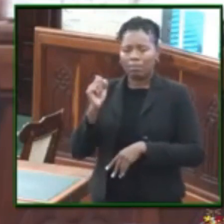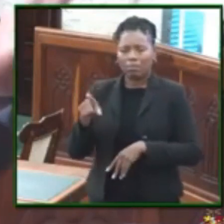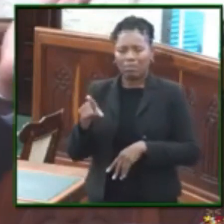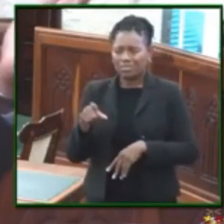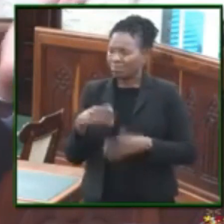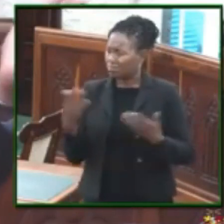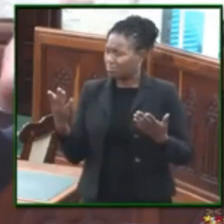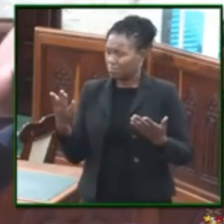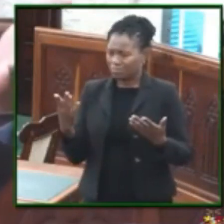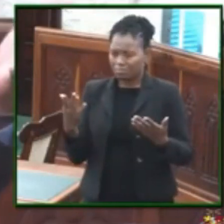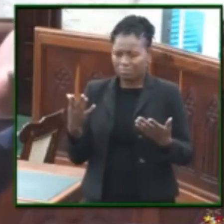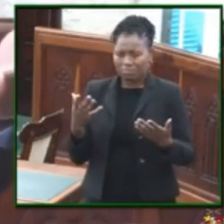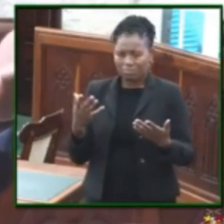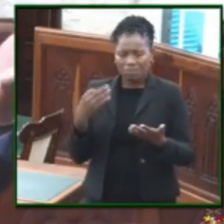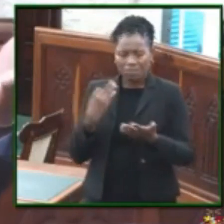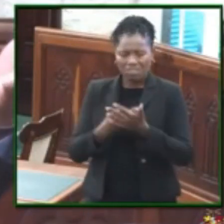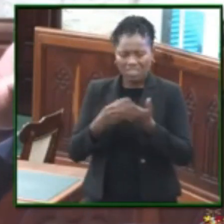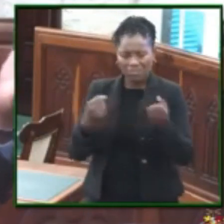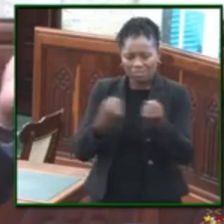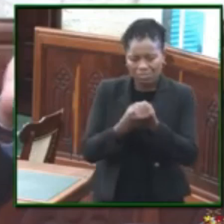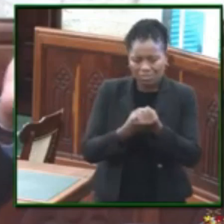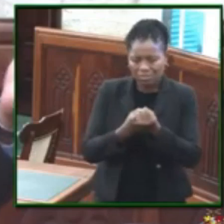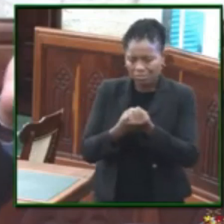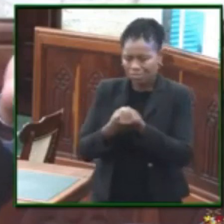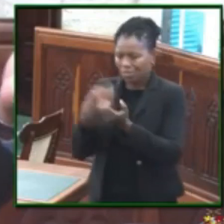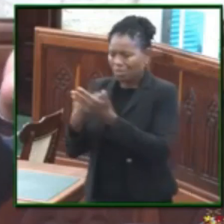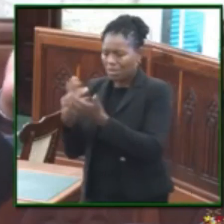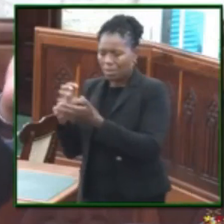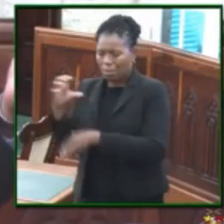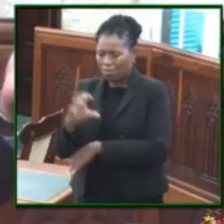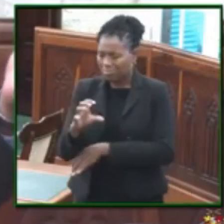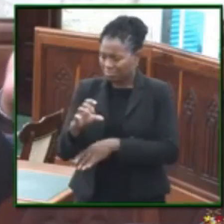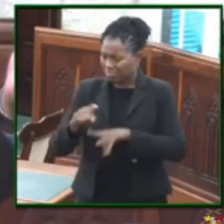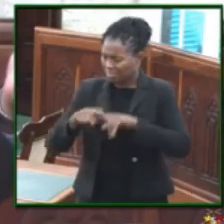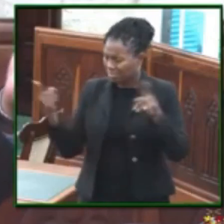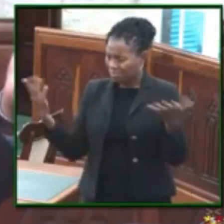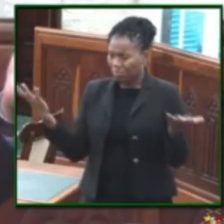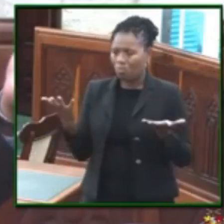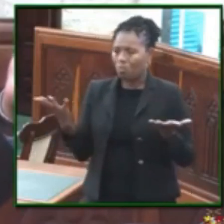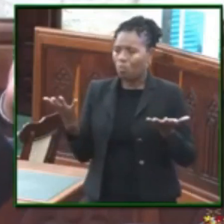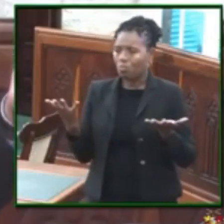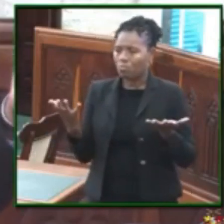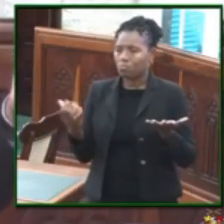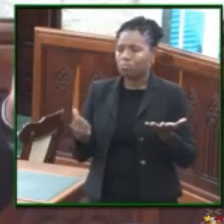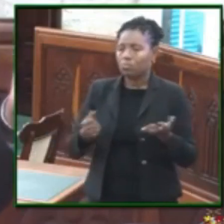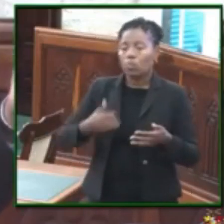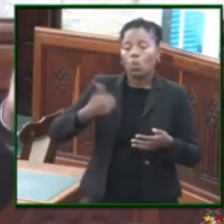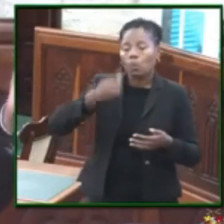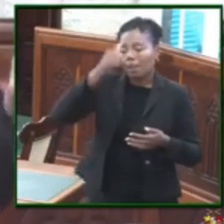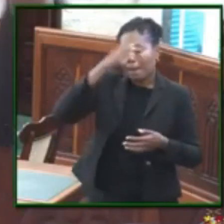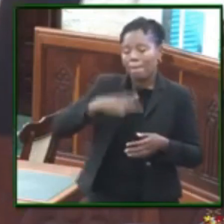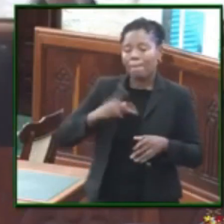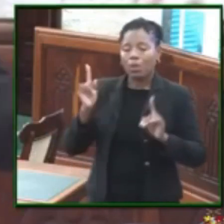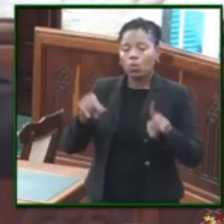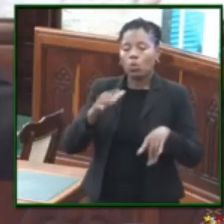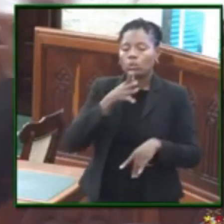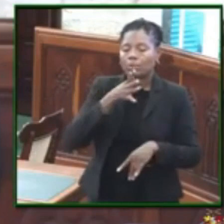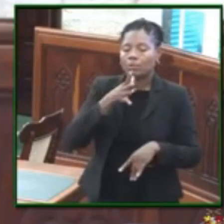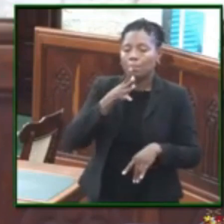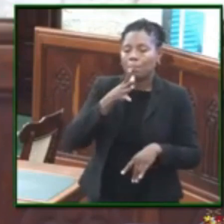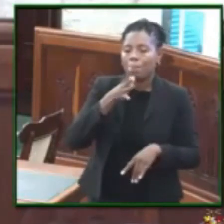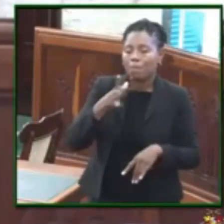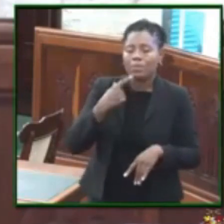what's the difference? And the young man goes home and tells his mother, look, they didn't give me the $8,000, but they've empowered